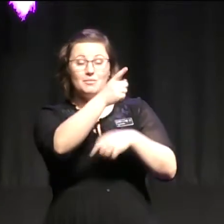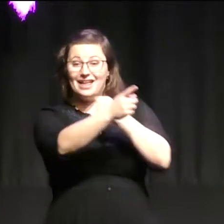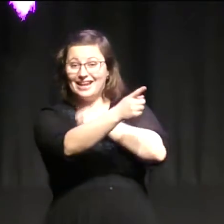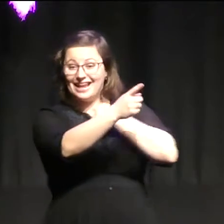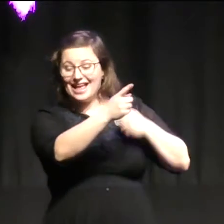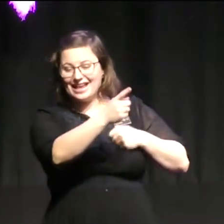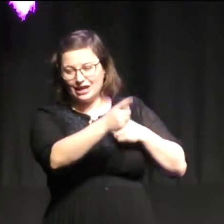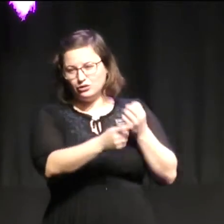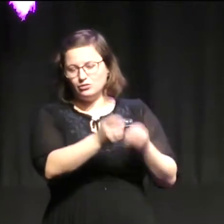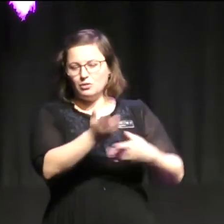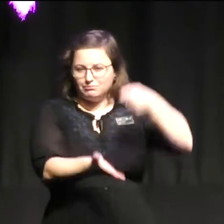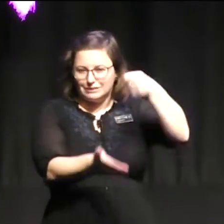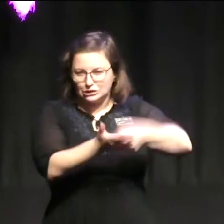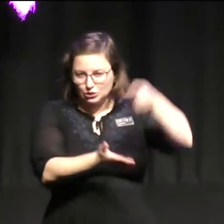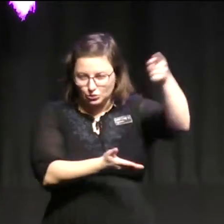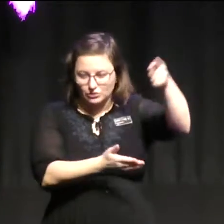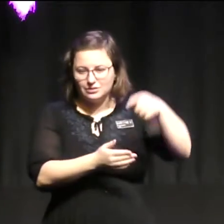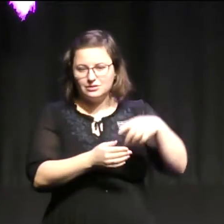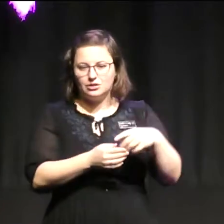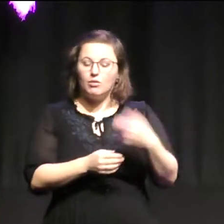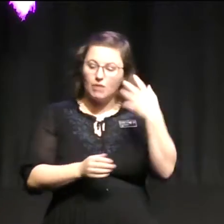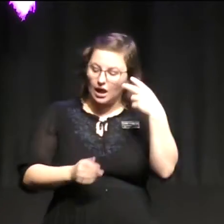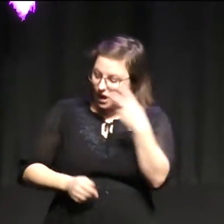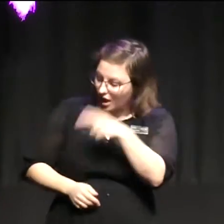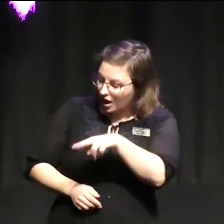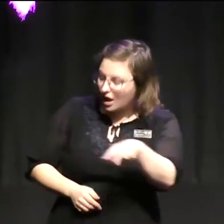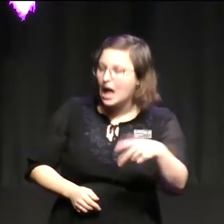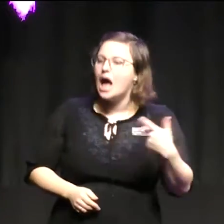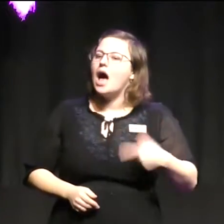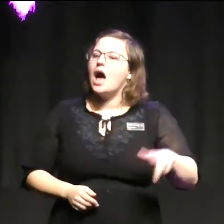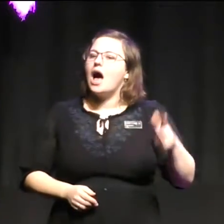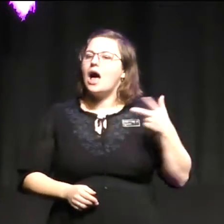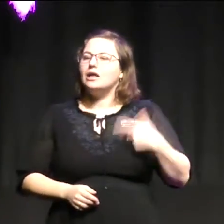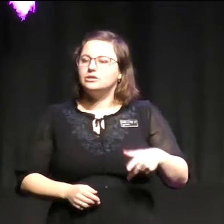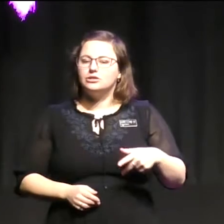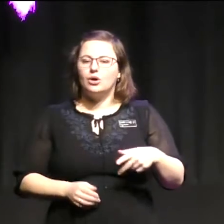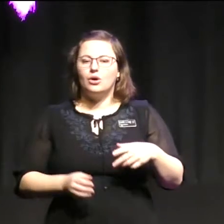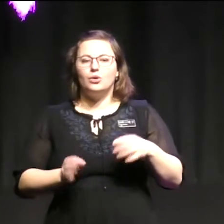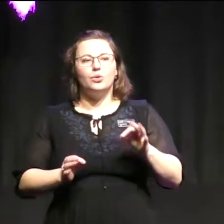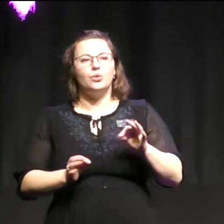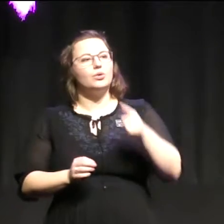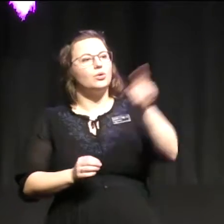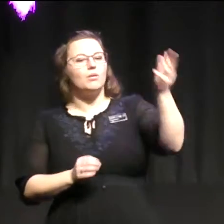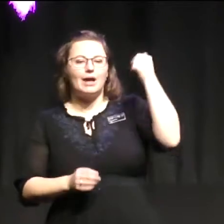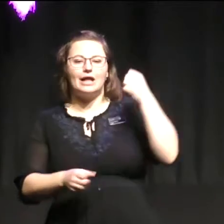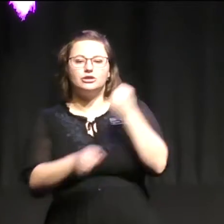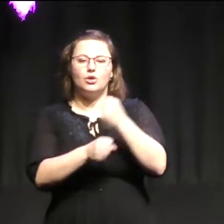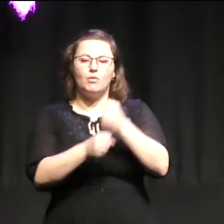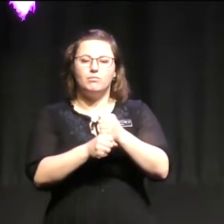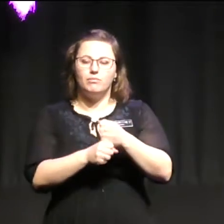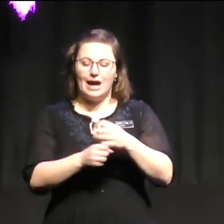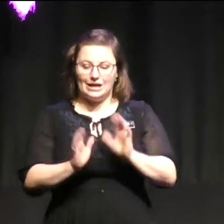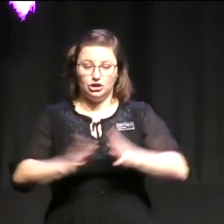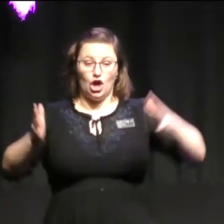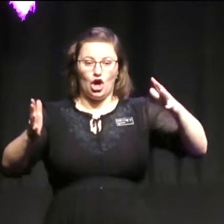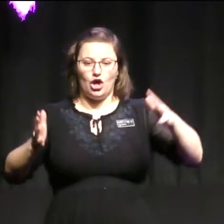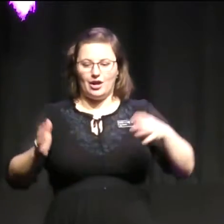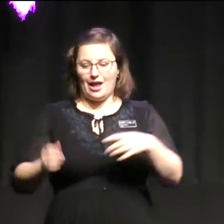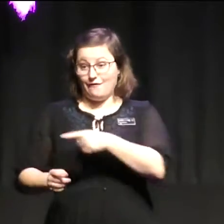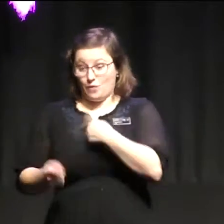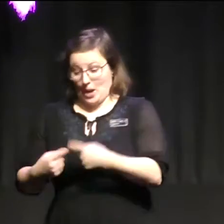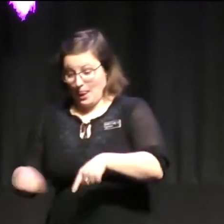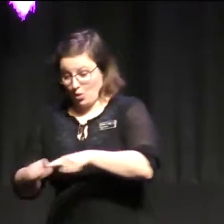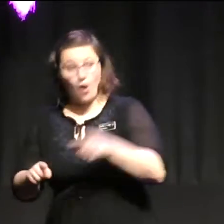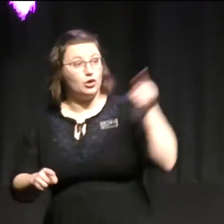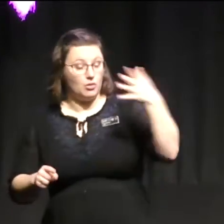the policymakers, the donors can look at. And then how can they work on scaling up those